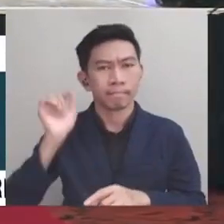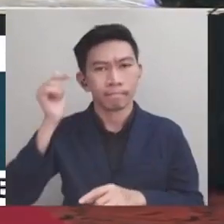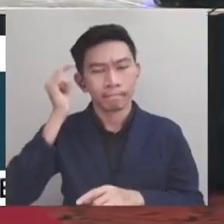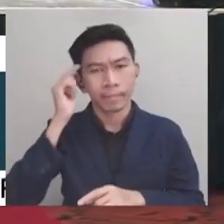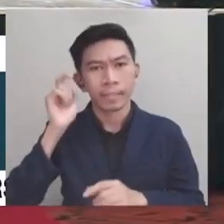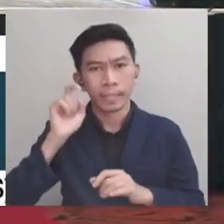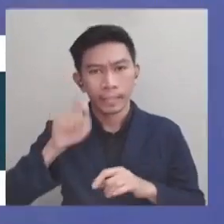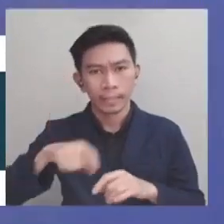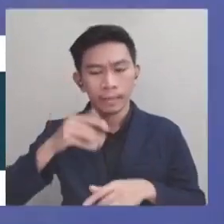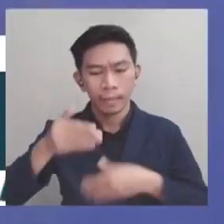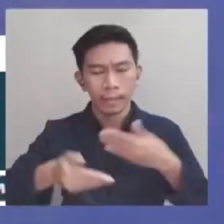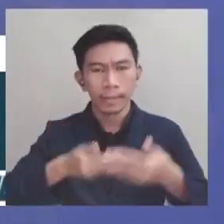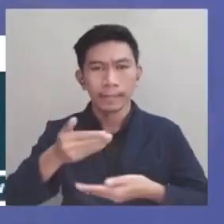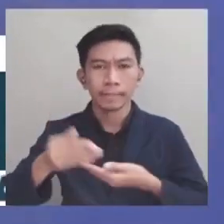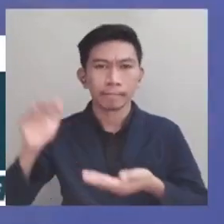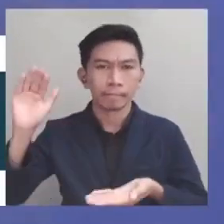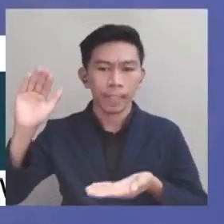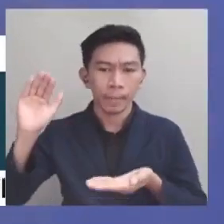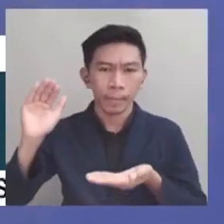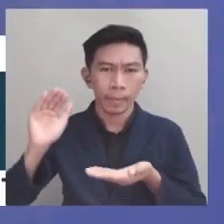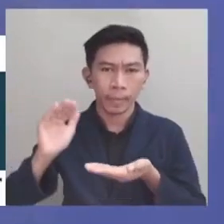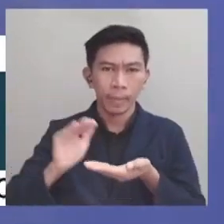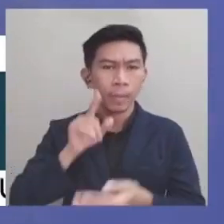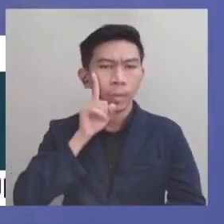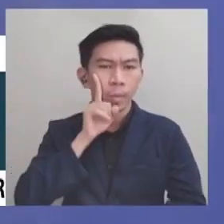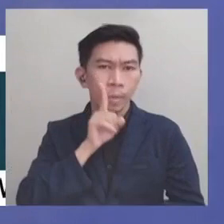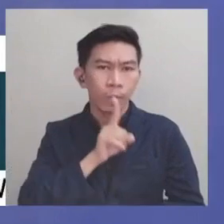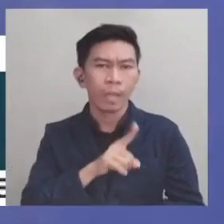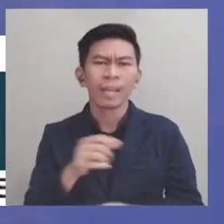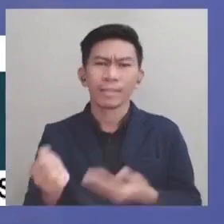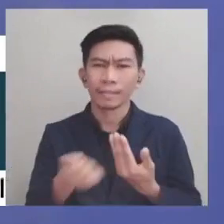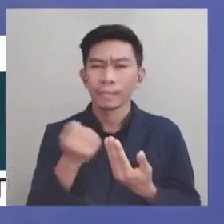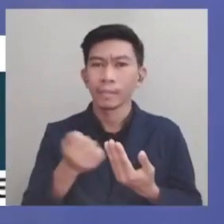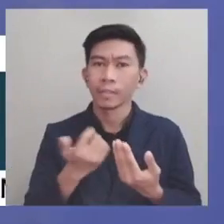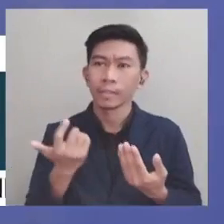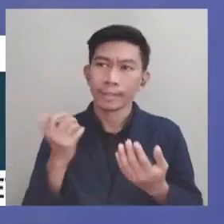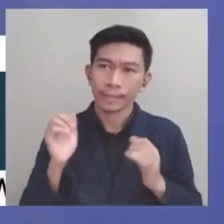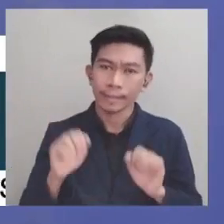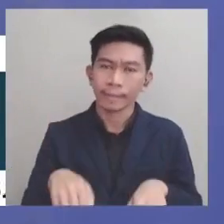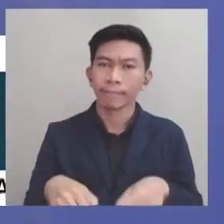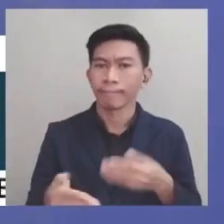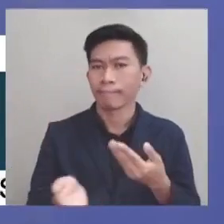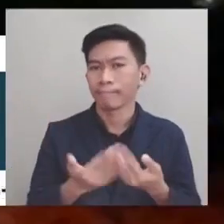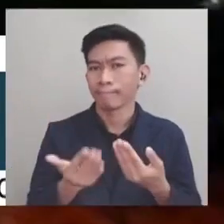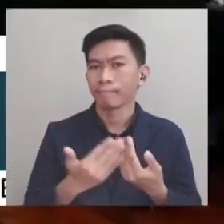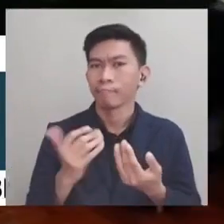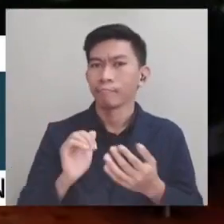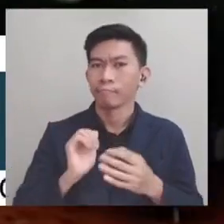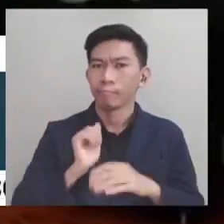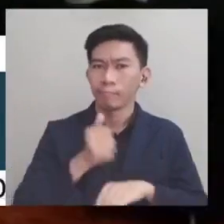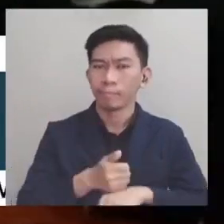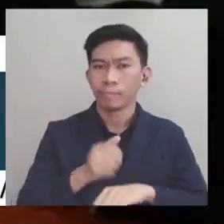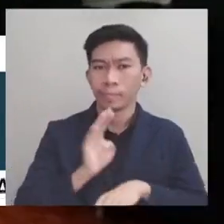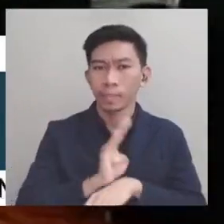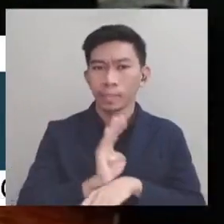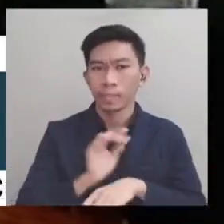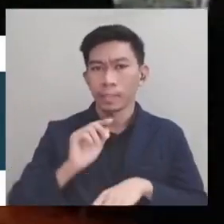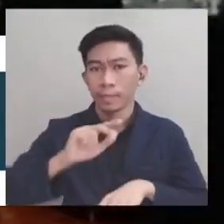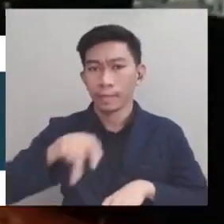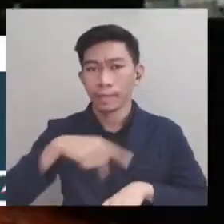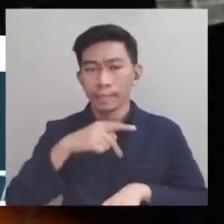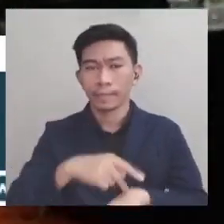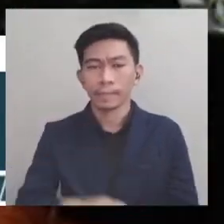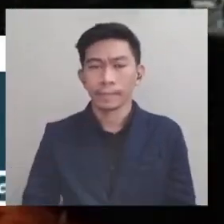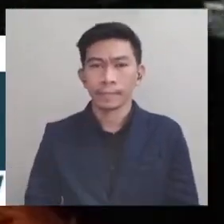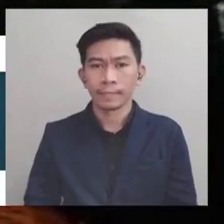trim bureaucratic layers to ensure the ease of doing business in our country. We